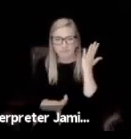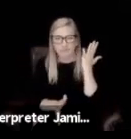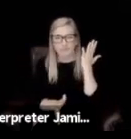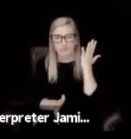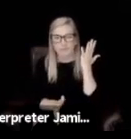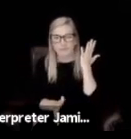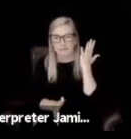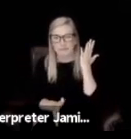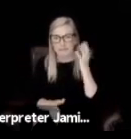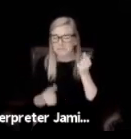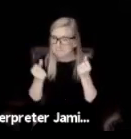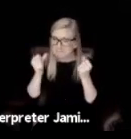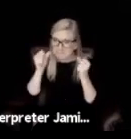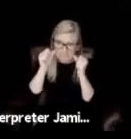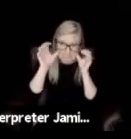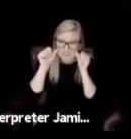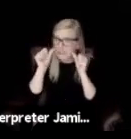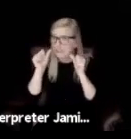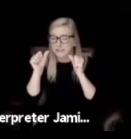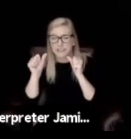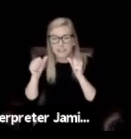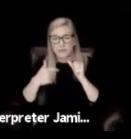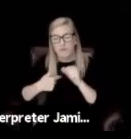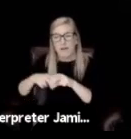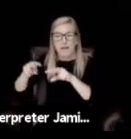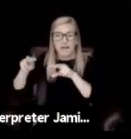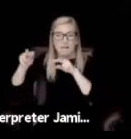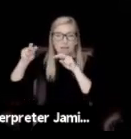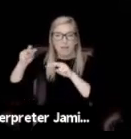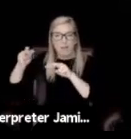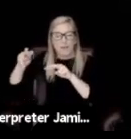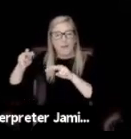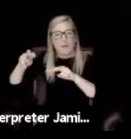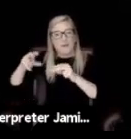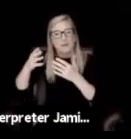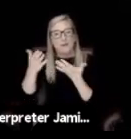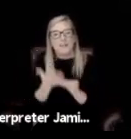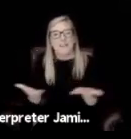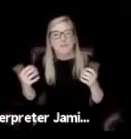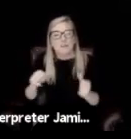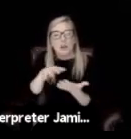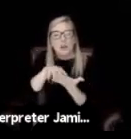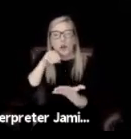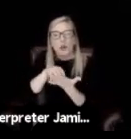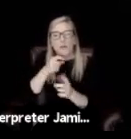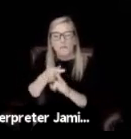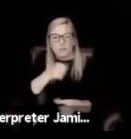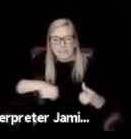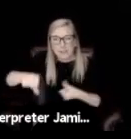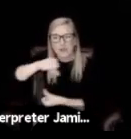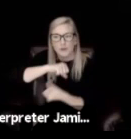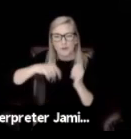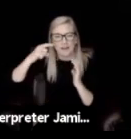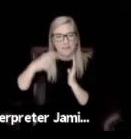totally amazing. So I'm looking forward to the things that we can learn from one another. I noticed that everyone's